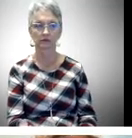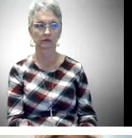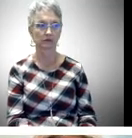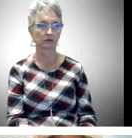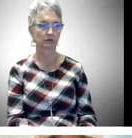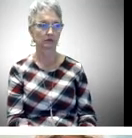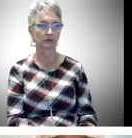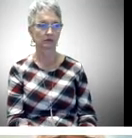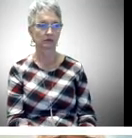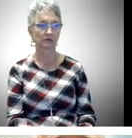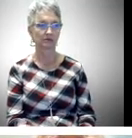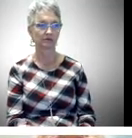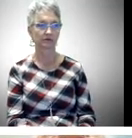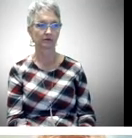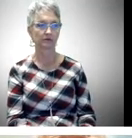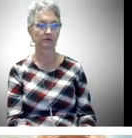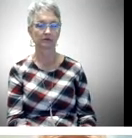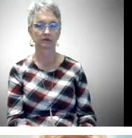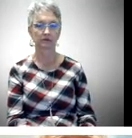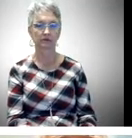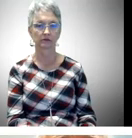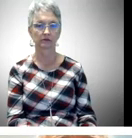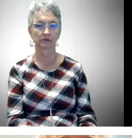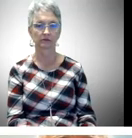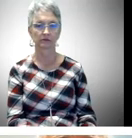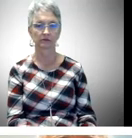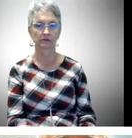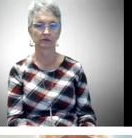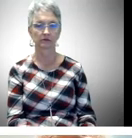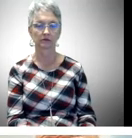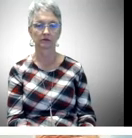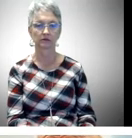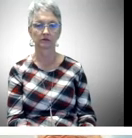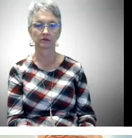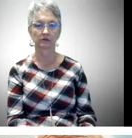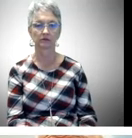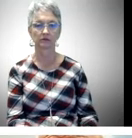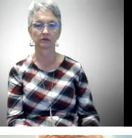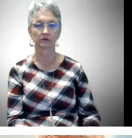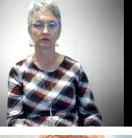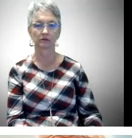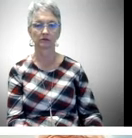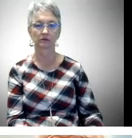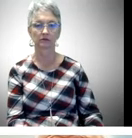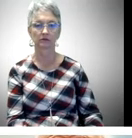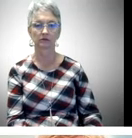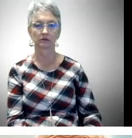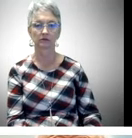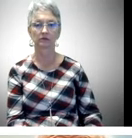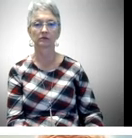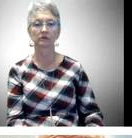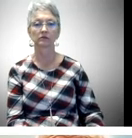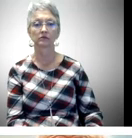agreement, the person with a disability needs to demonstrate that they have the capacity to provide informed